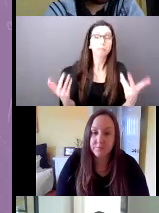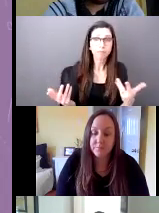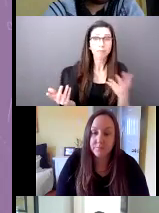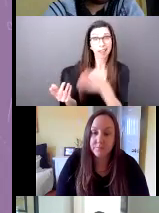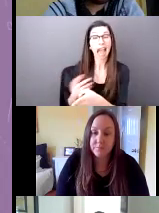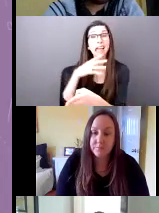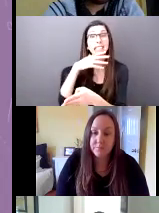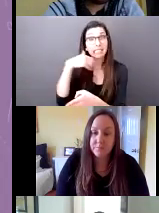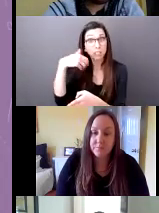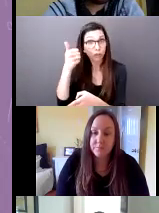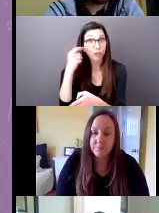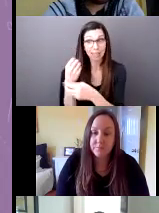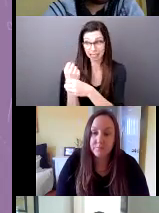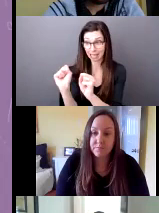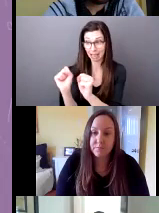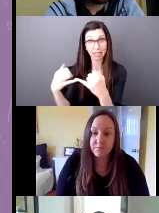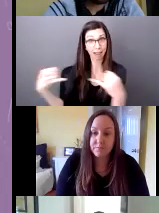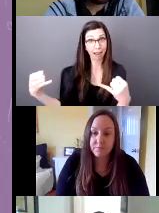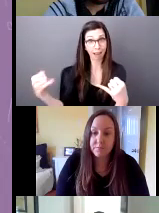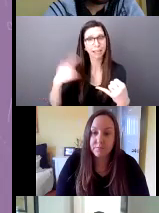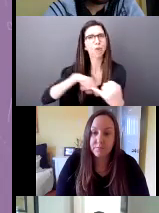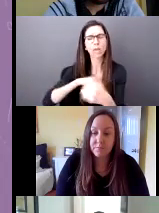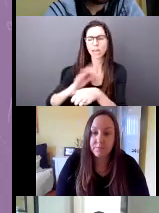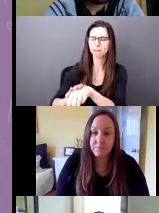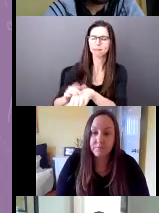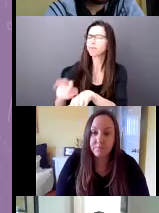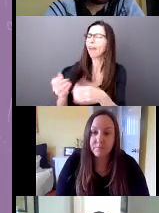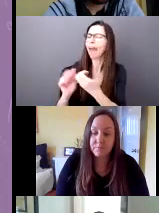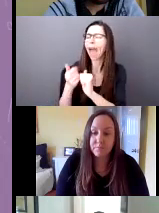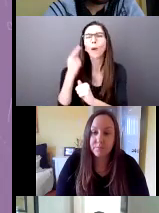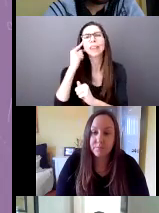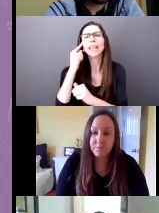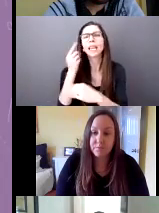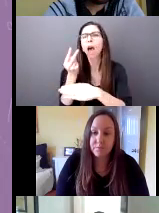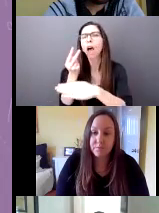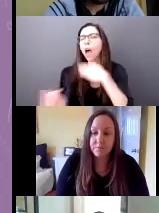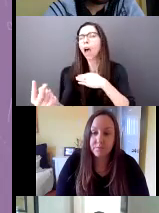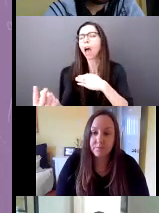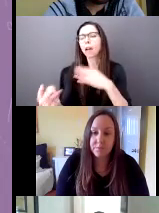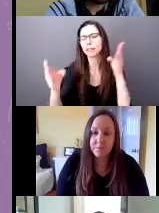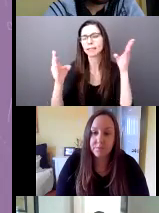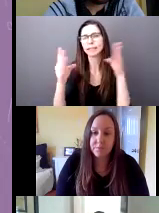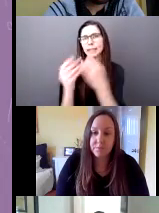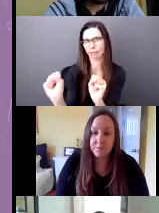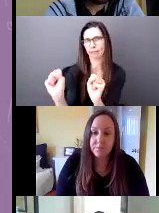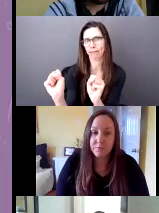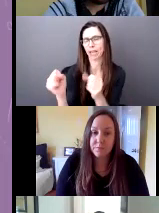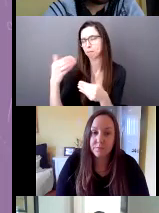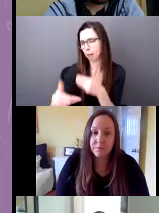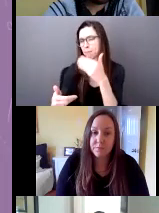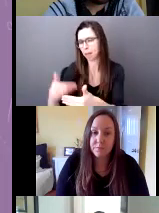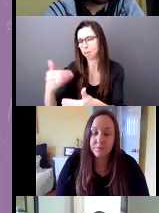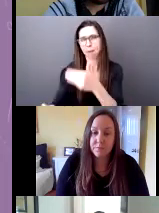line. We're providing safety planning. So we will have a little bit more time to sort of go through what some